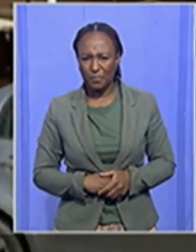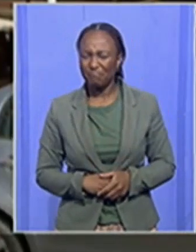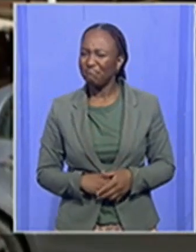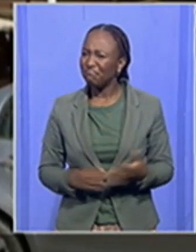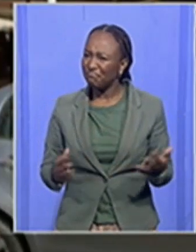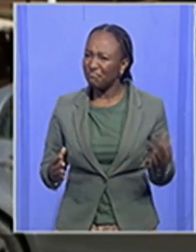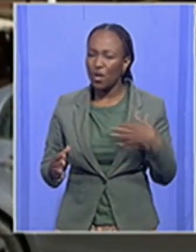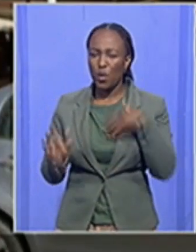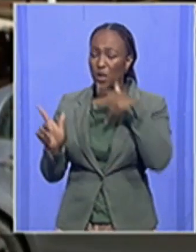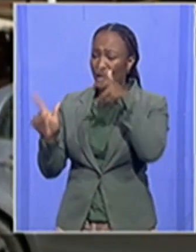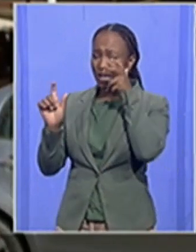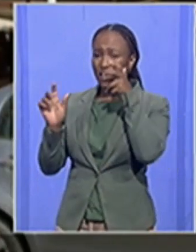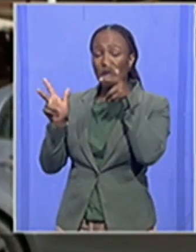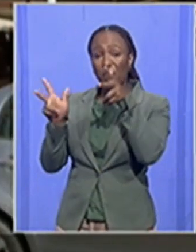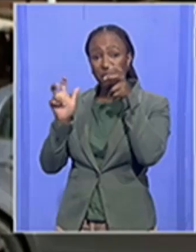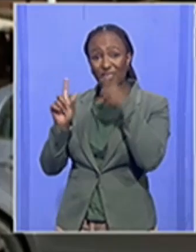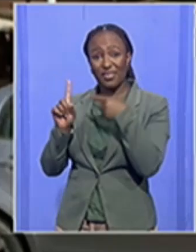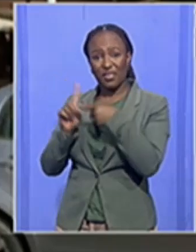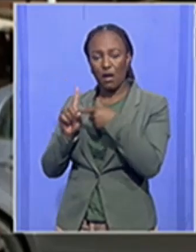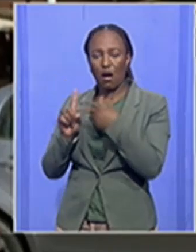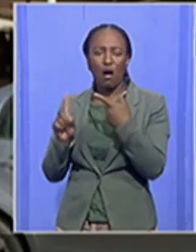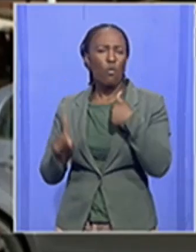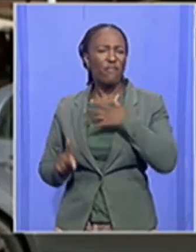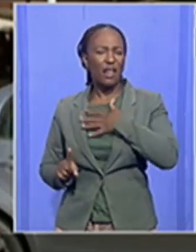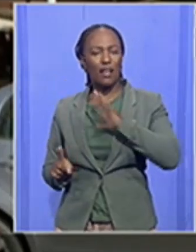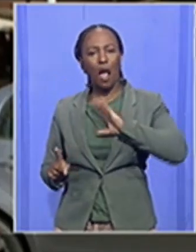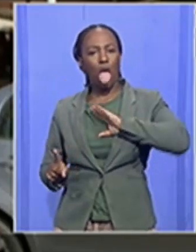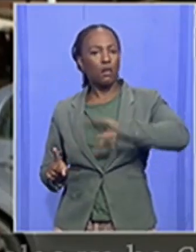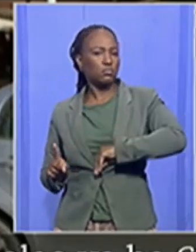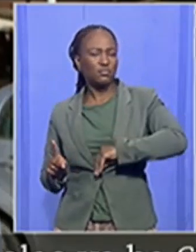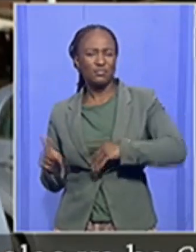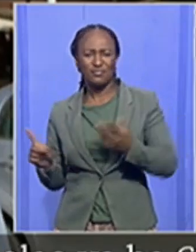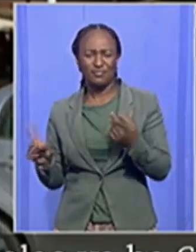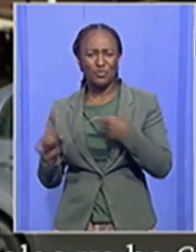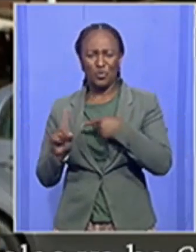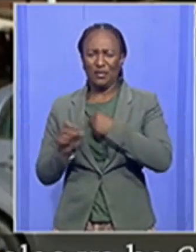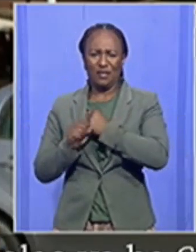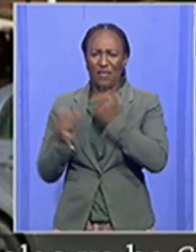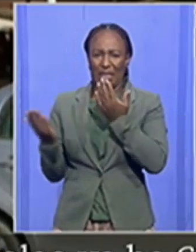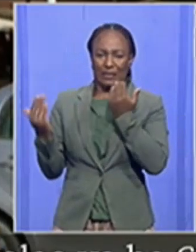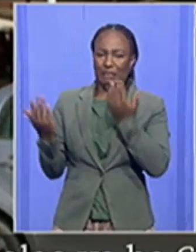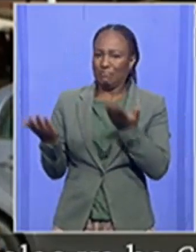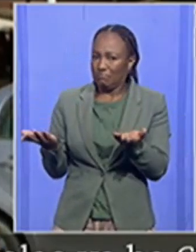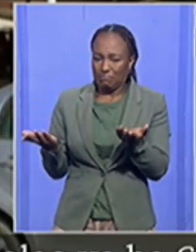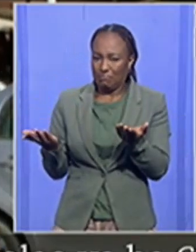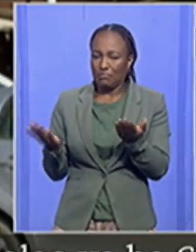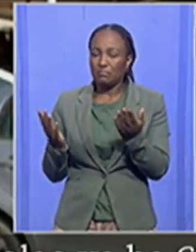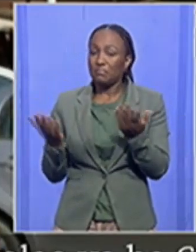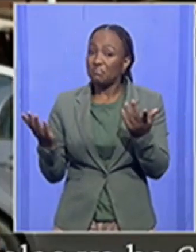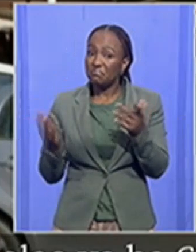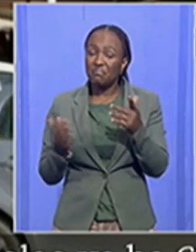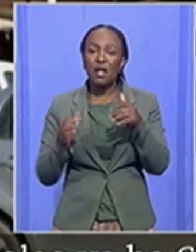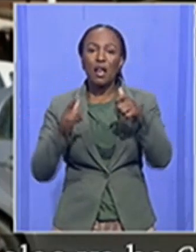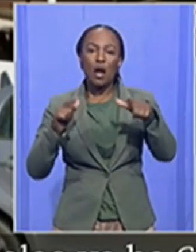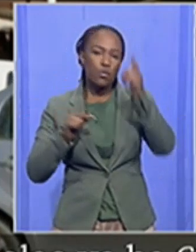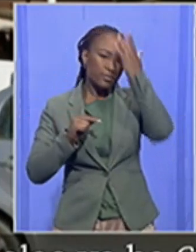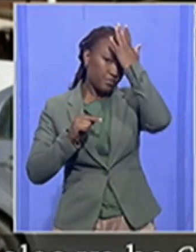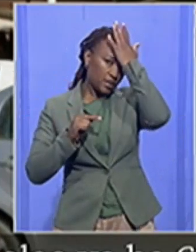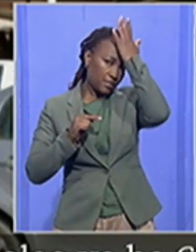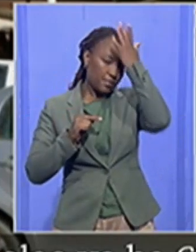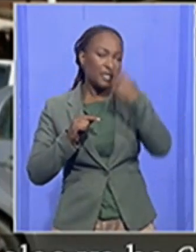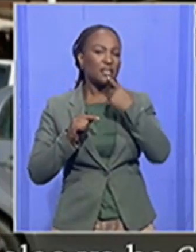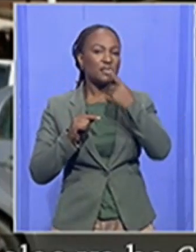se re se bonang a se se re beng re se lebeletše empa ka madimabe e no ba gore Sepedi se re le zapane